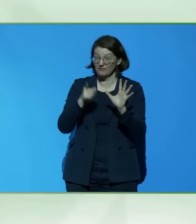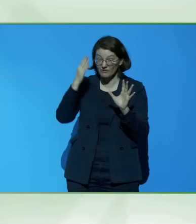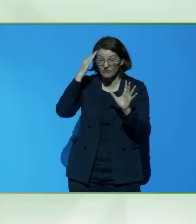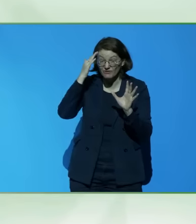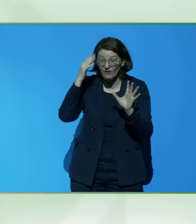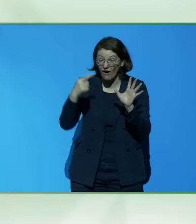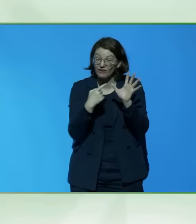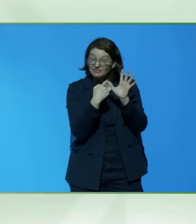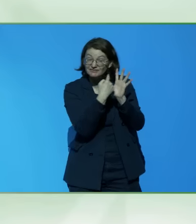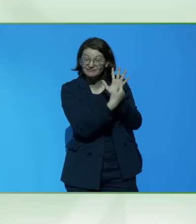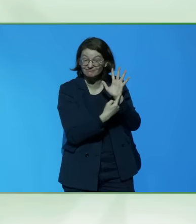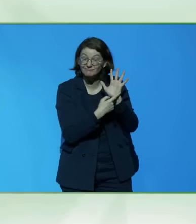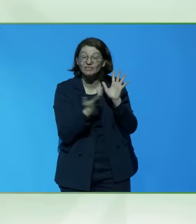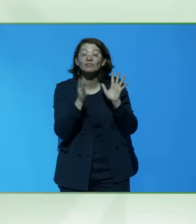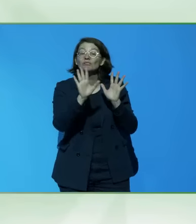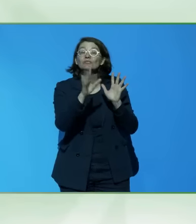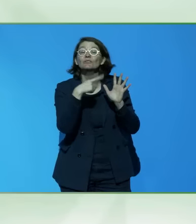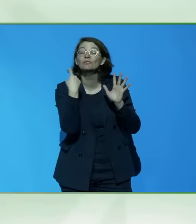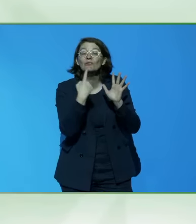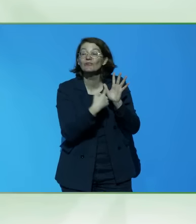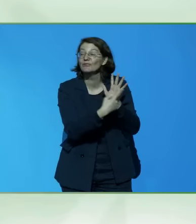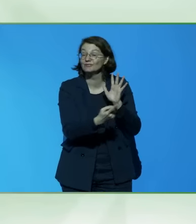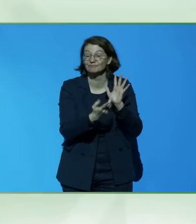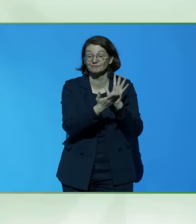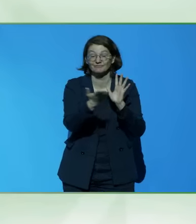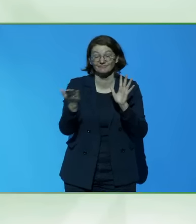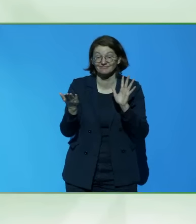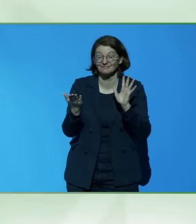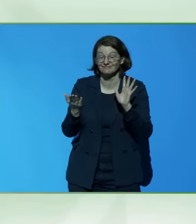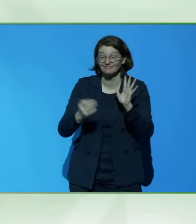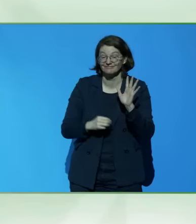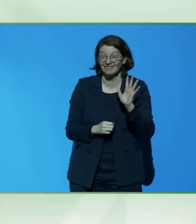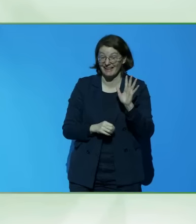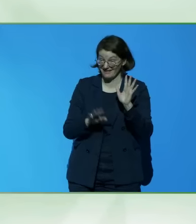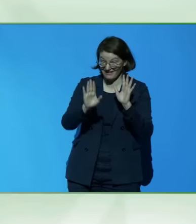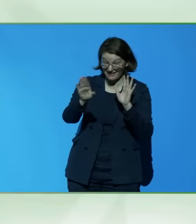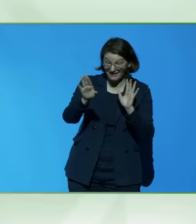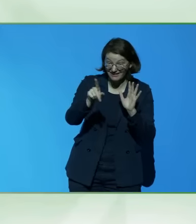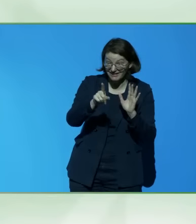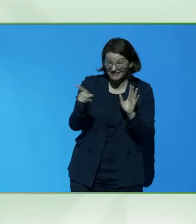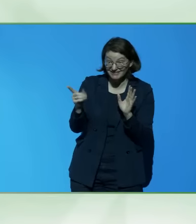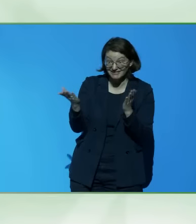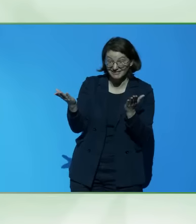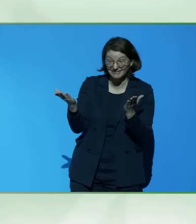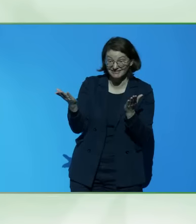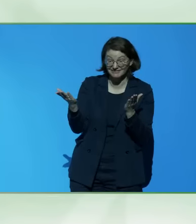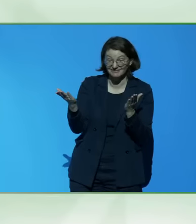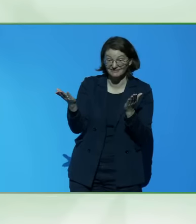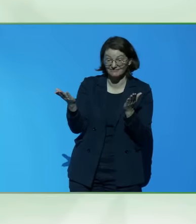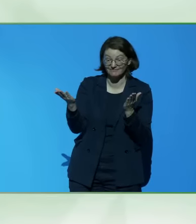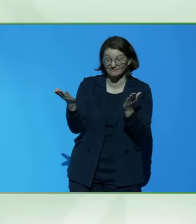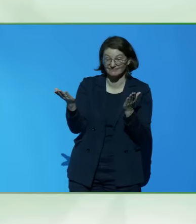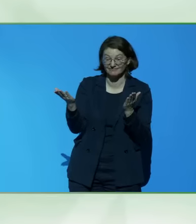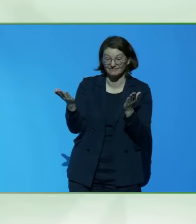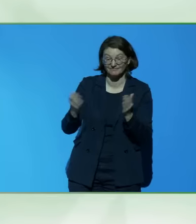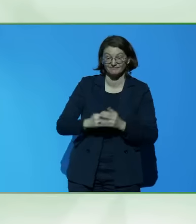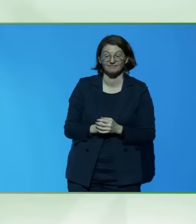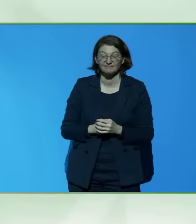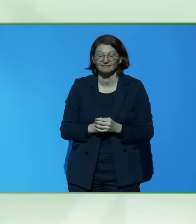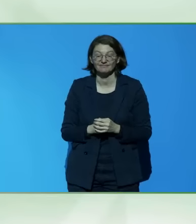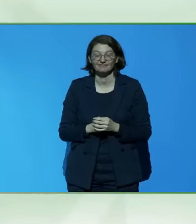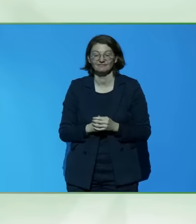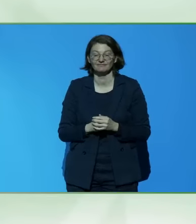So therefore, the one thing I will ask of you today, and I'm probably going to be the only speaker who will ask you